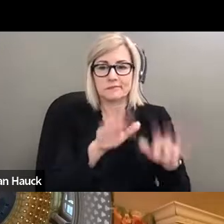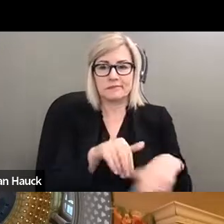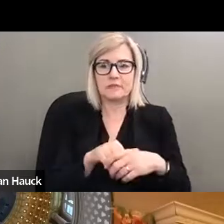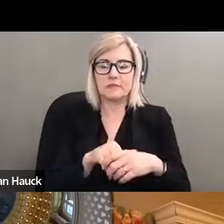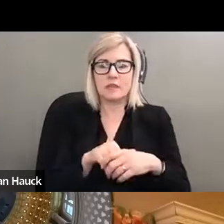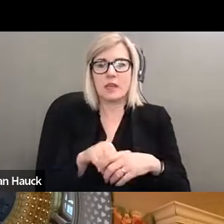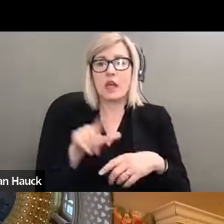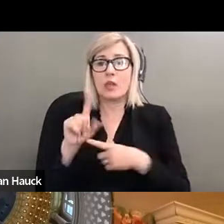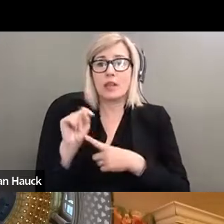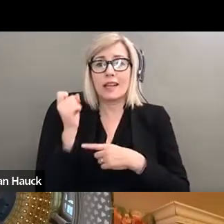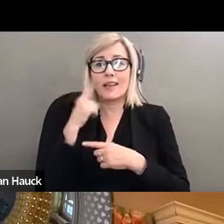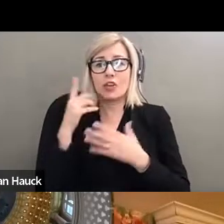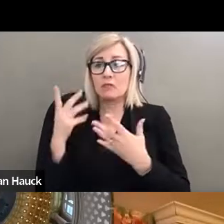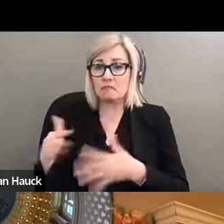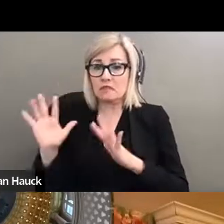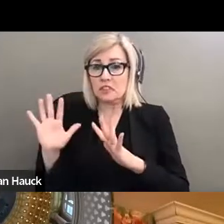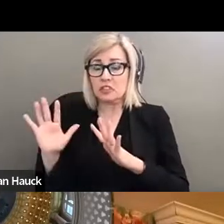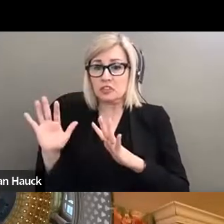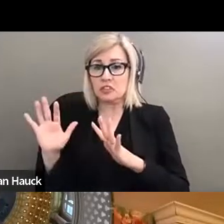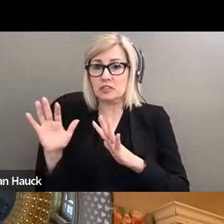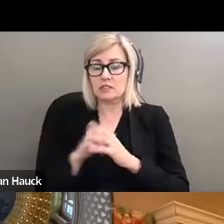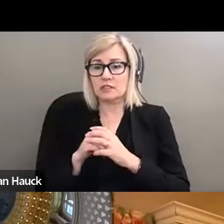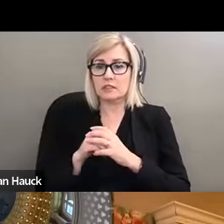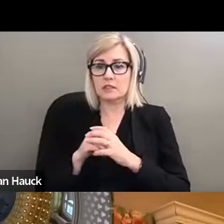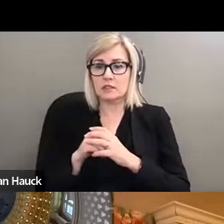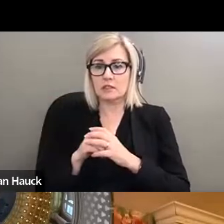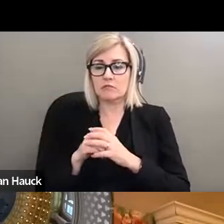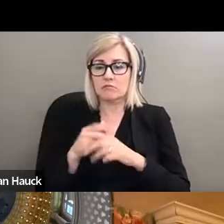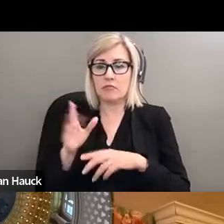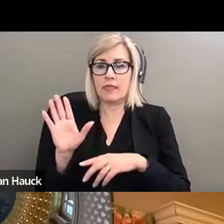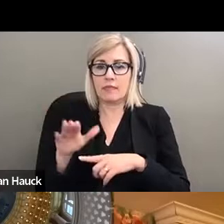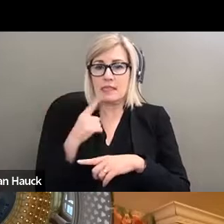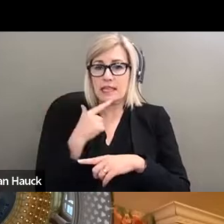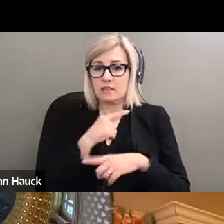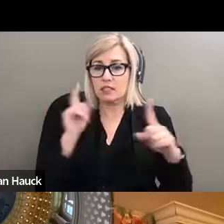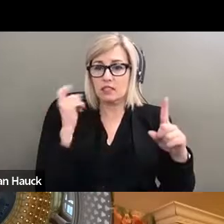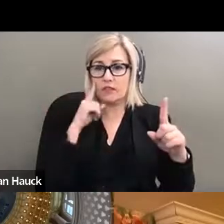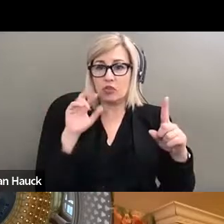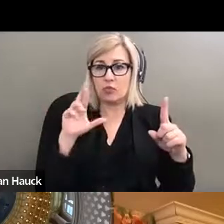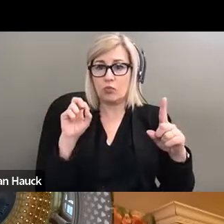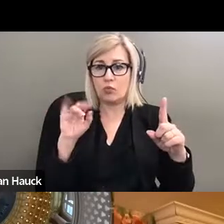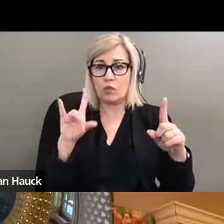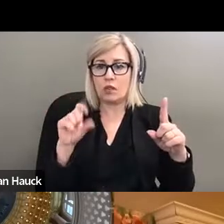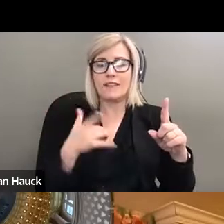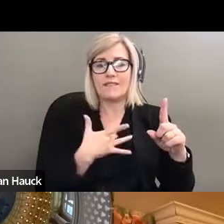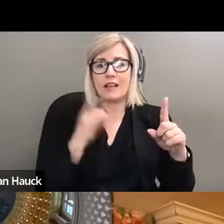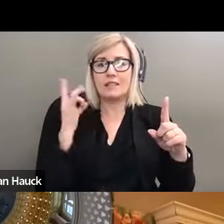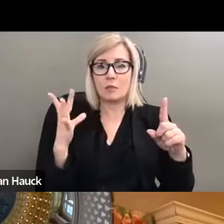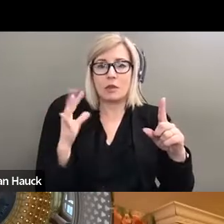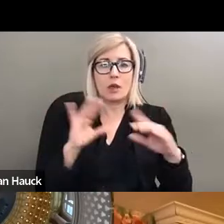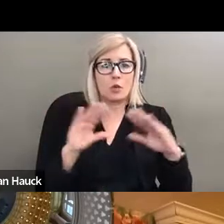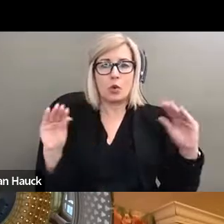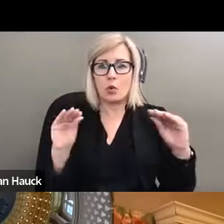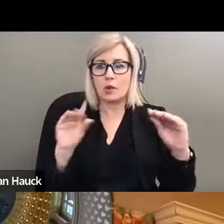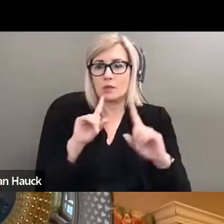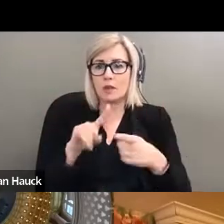with Lieutenant Governor Adam Gregg, they said that Governor Reynolds felt horrible that nobody got back